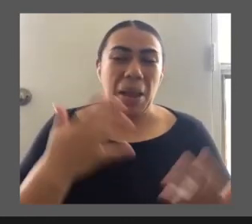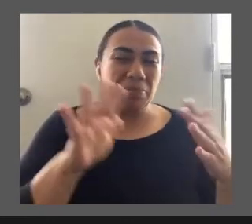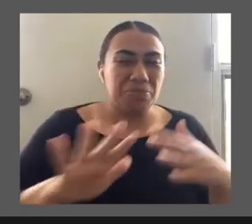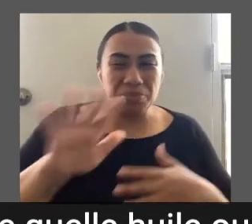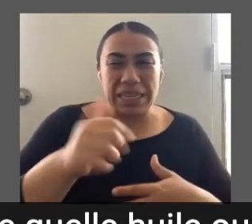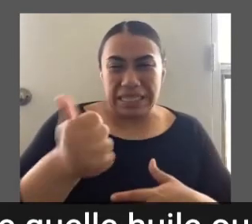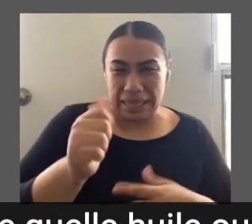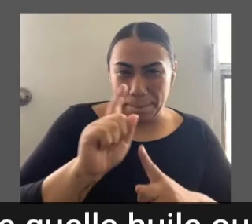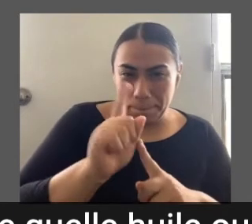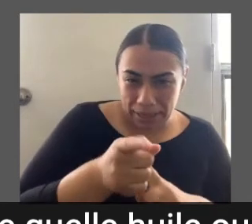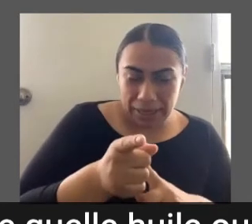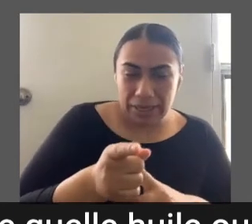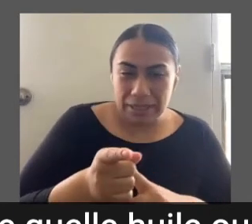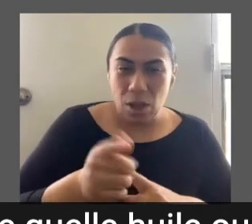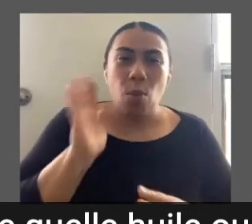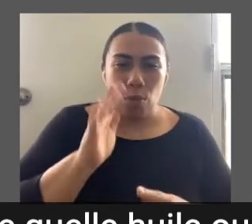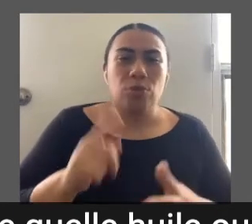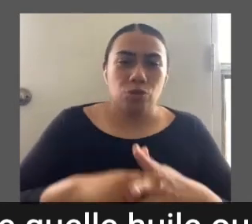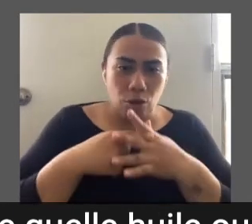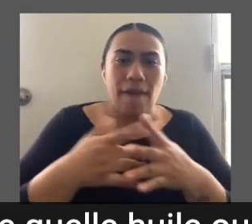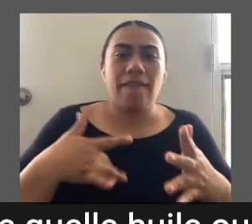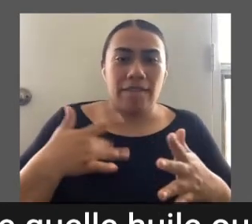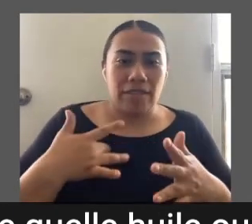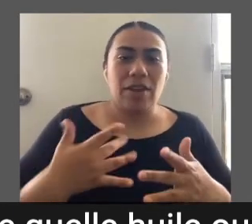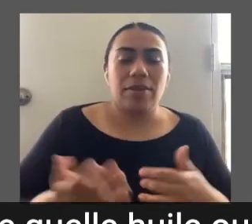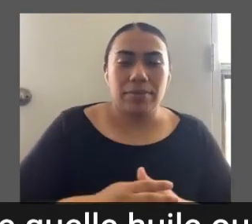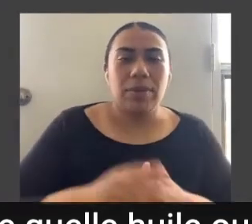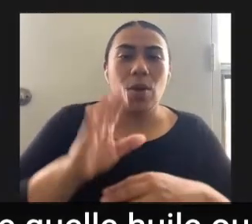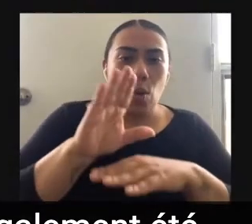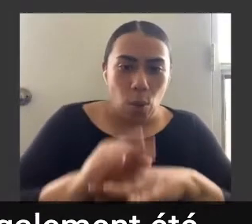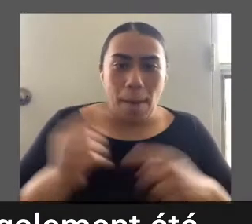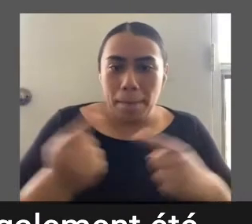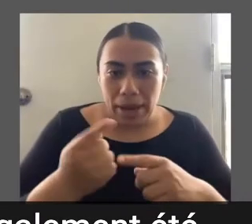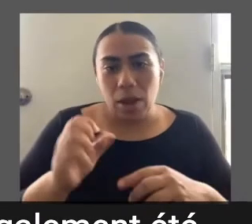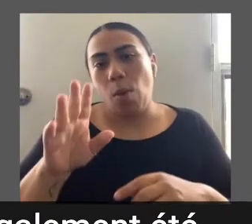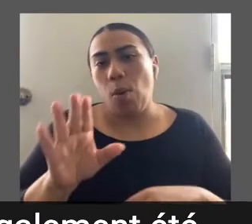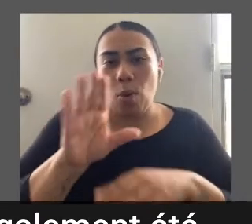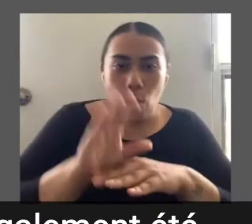to take effect and can last as long as any oil or soft gel.